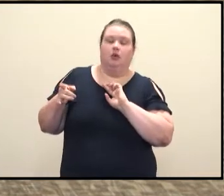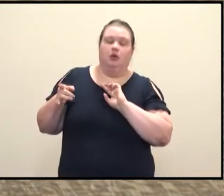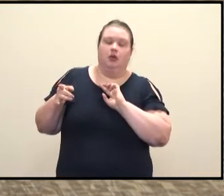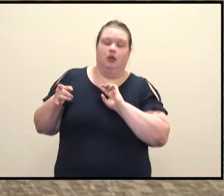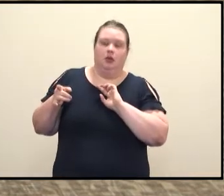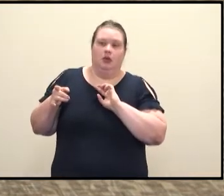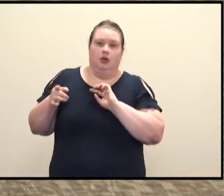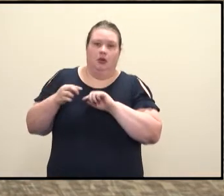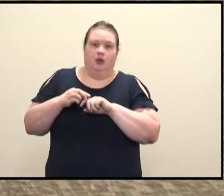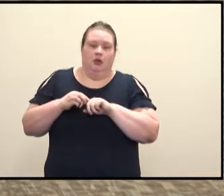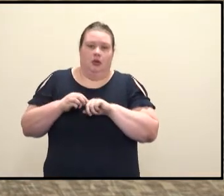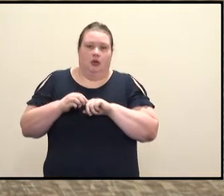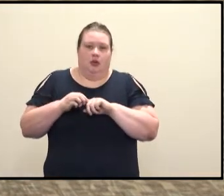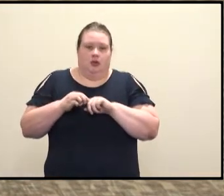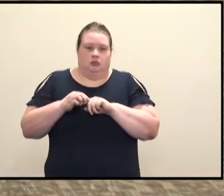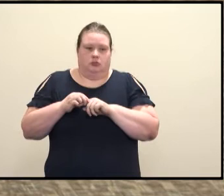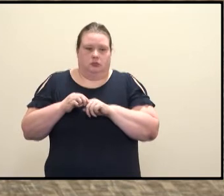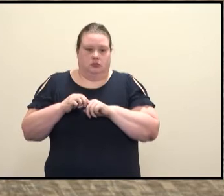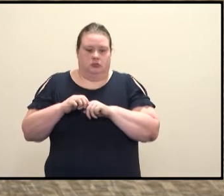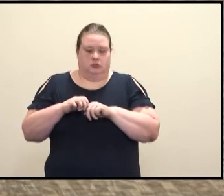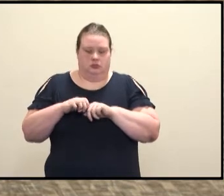was